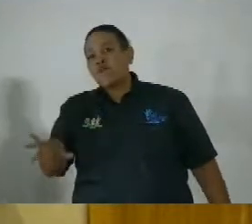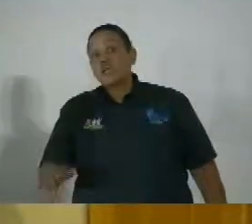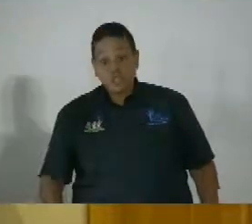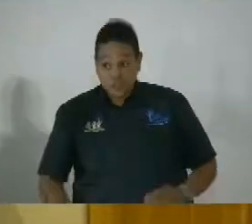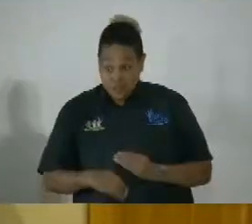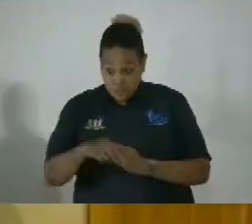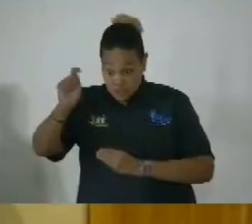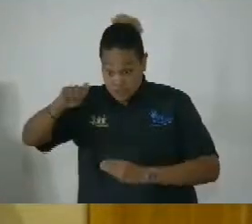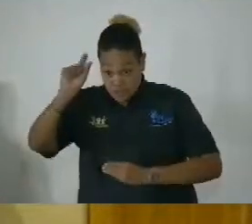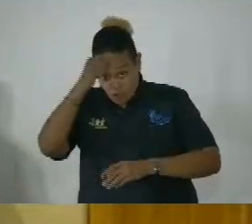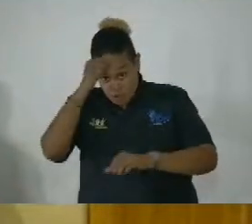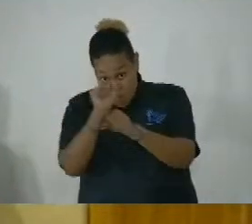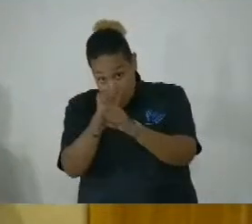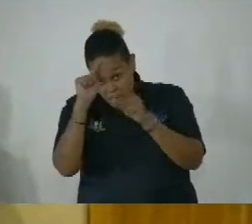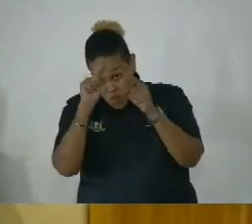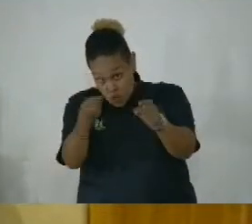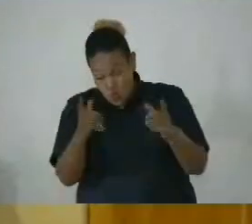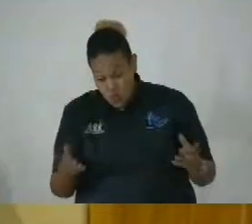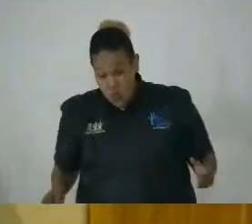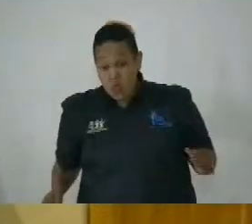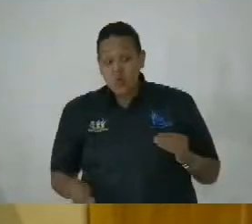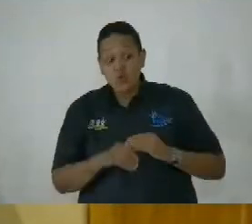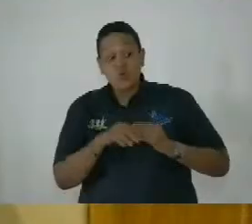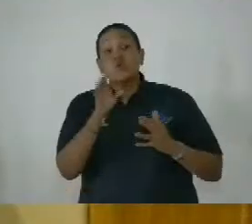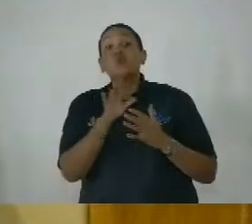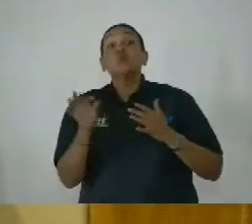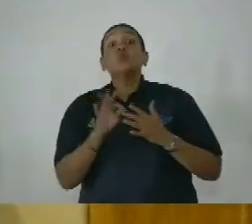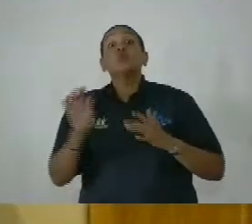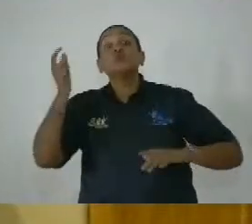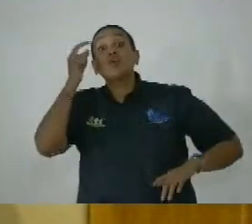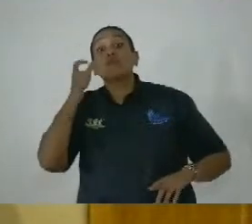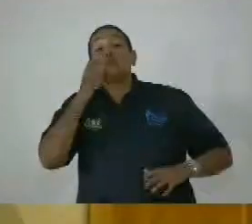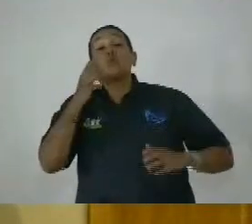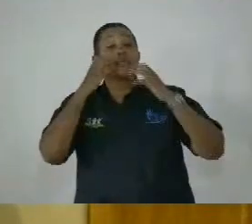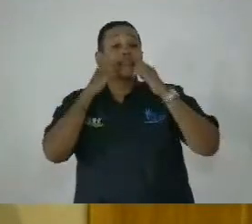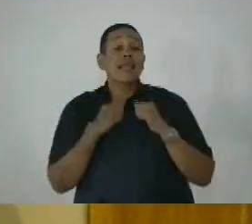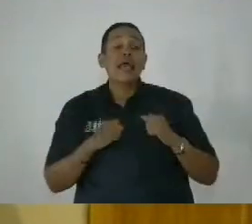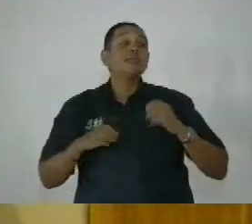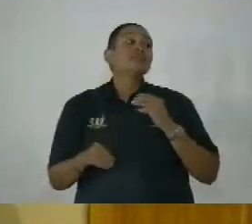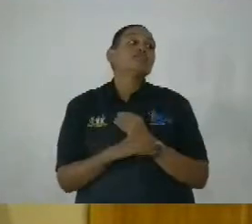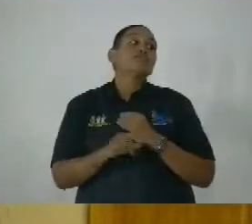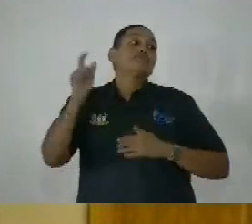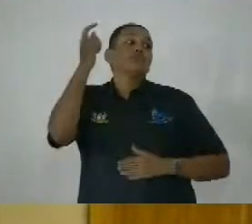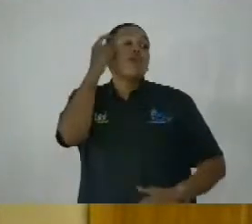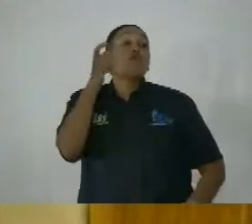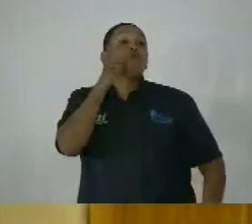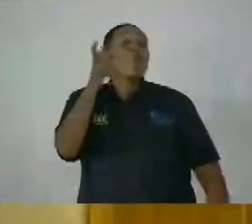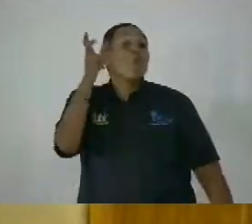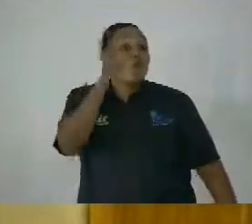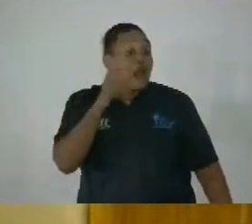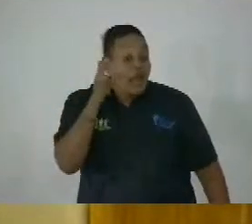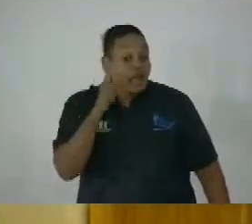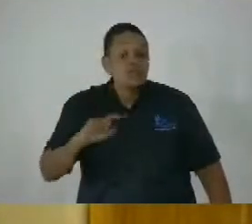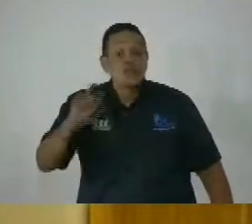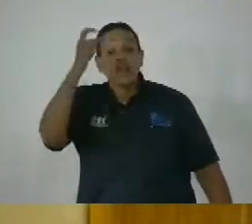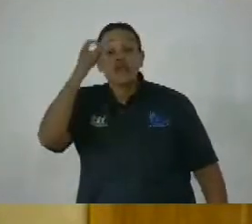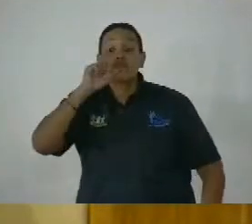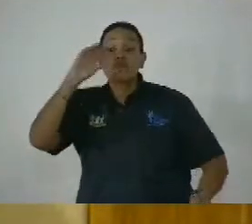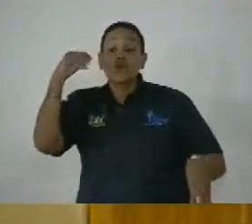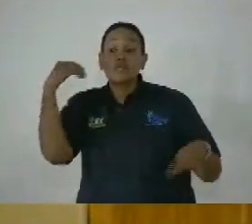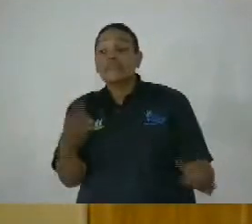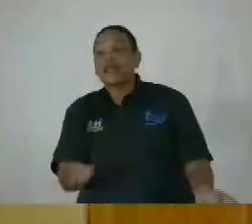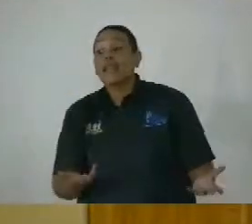is working for you. So choose the government that cares, the government that listens, the government that